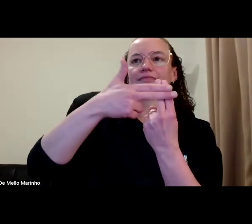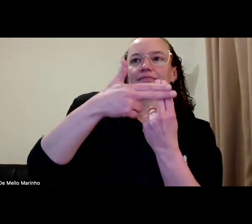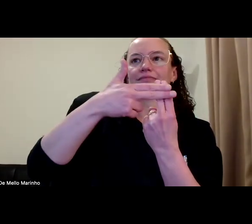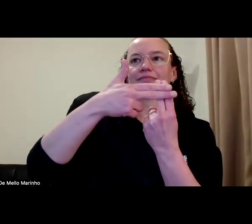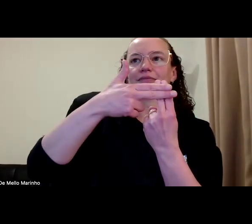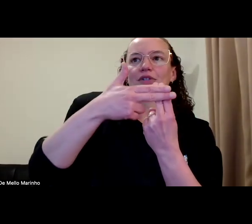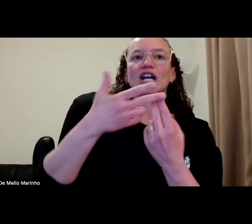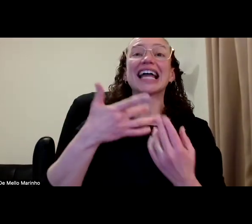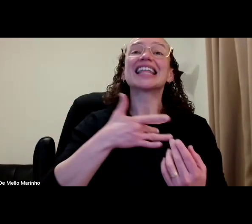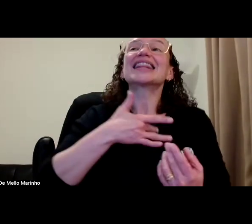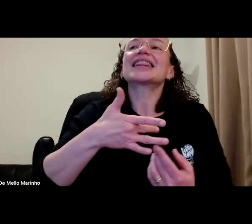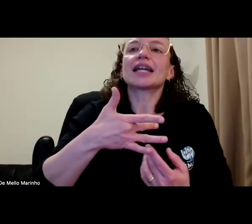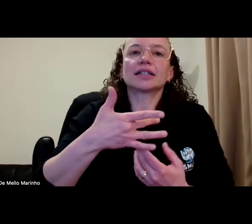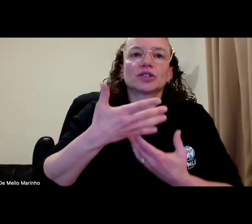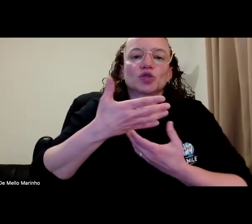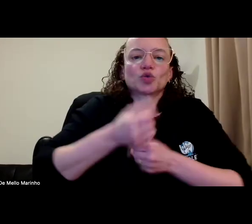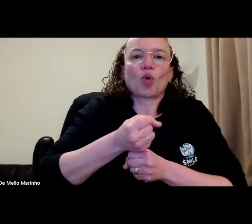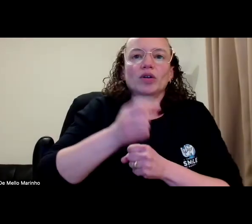Facial. This is the facial.